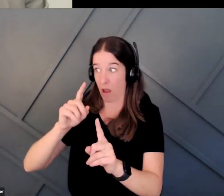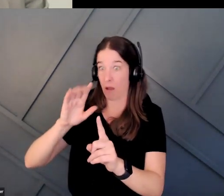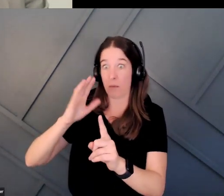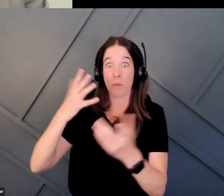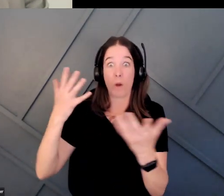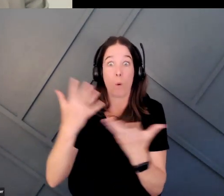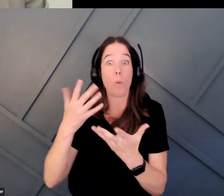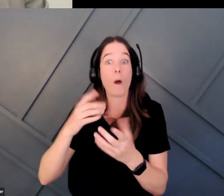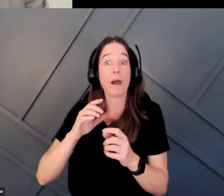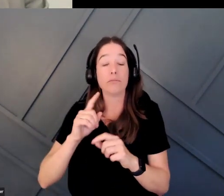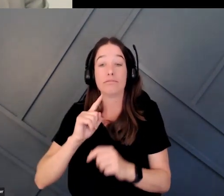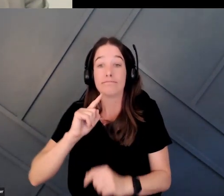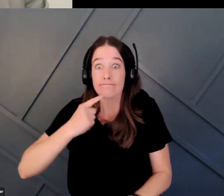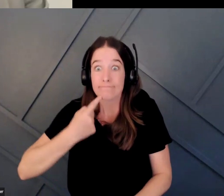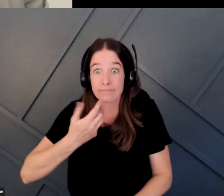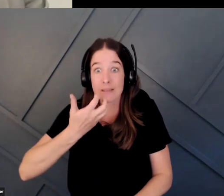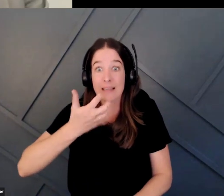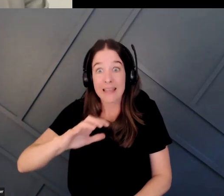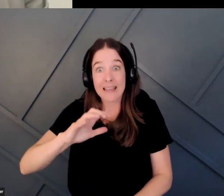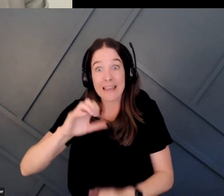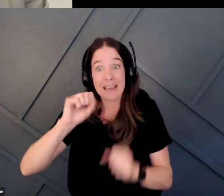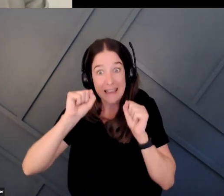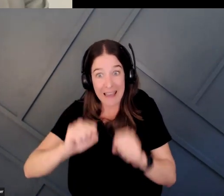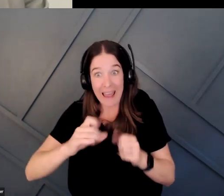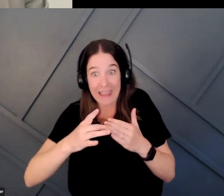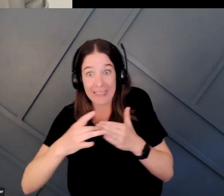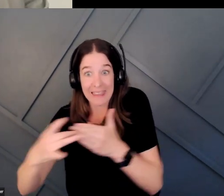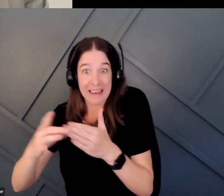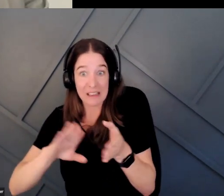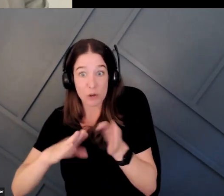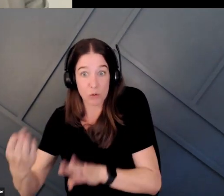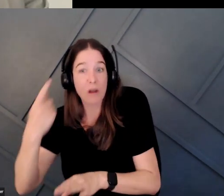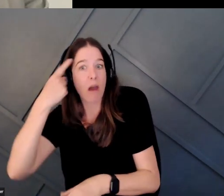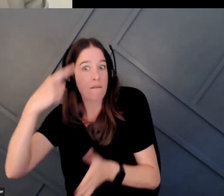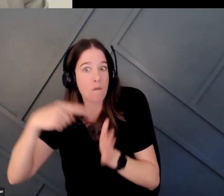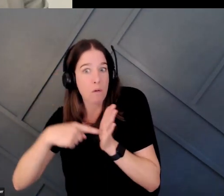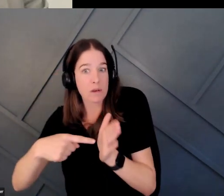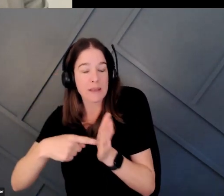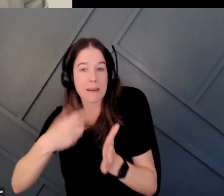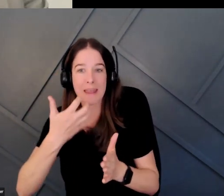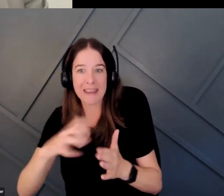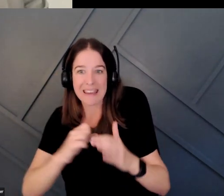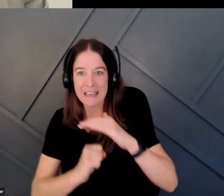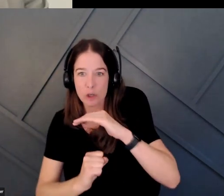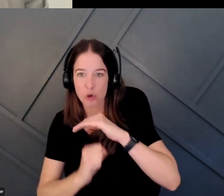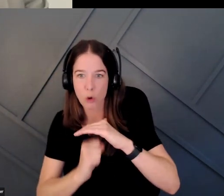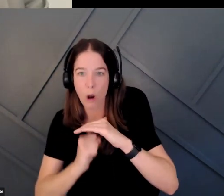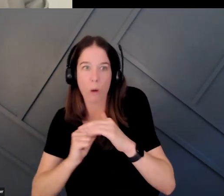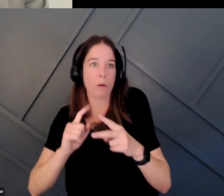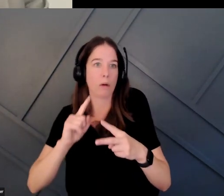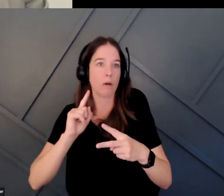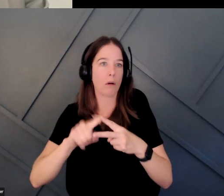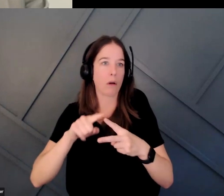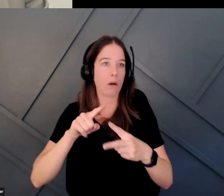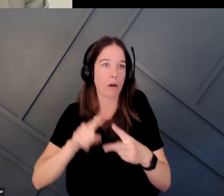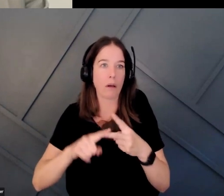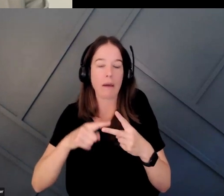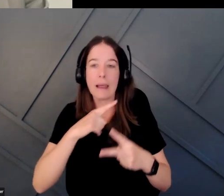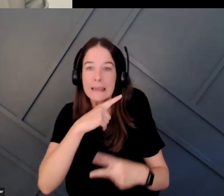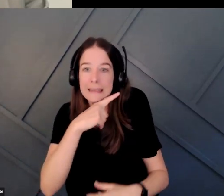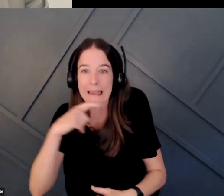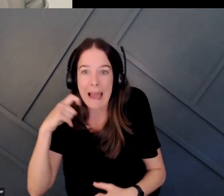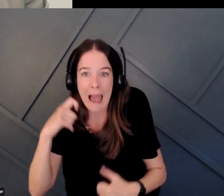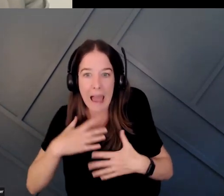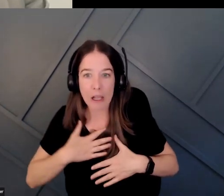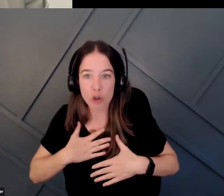and dehydration, each of which can lead to death. Now, as I describe what happens as the human body approaches that 7-degree